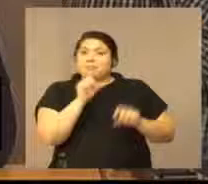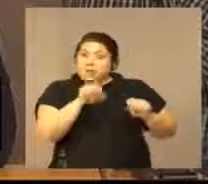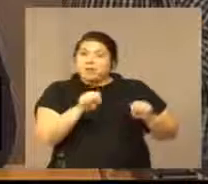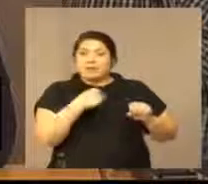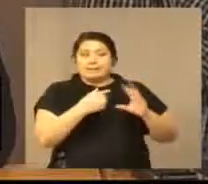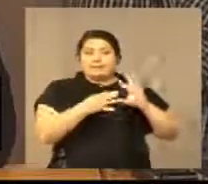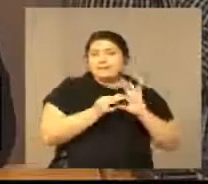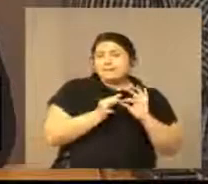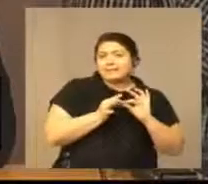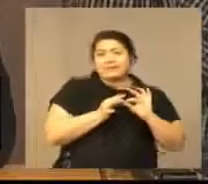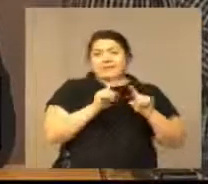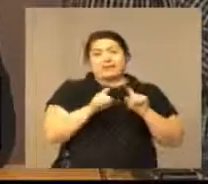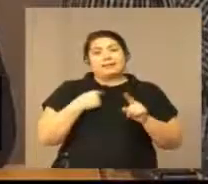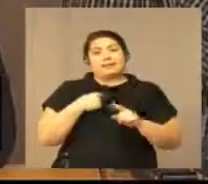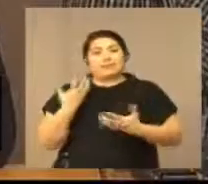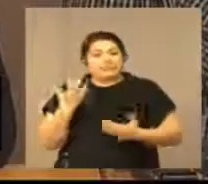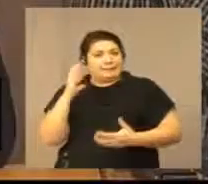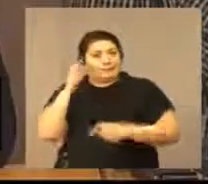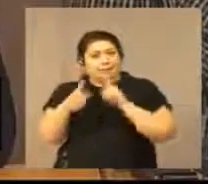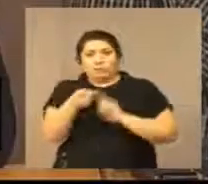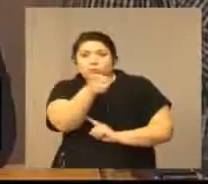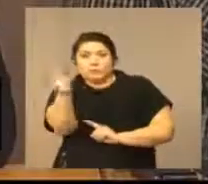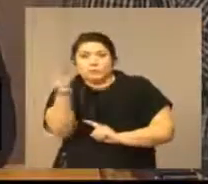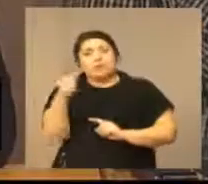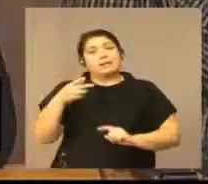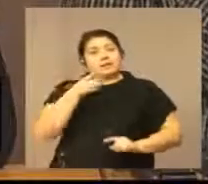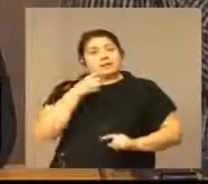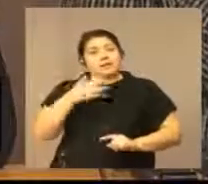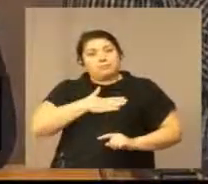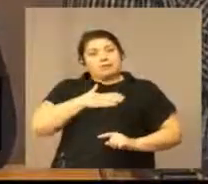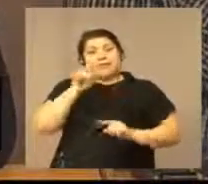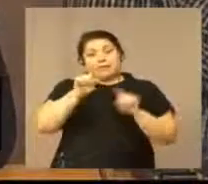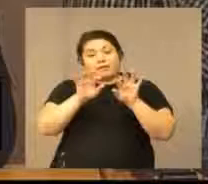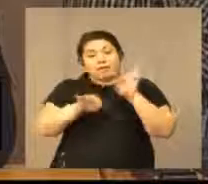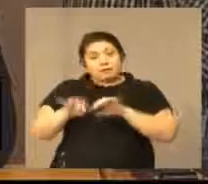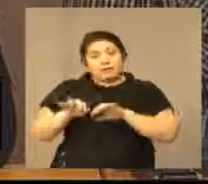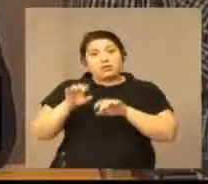delegates, and we invite you to fill out the online survey at